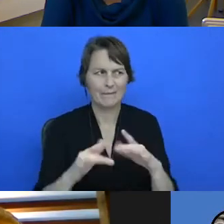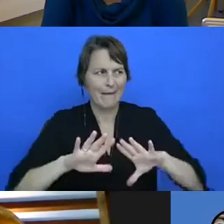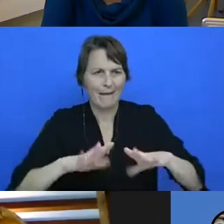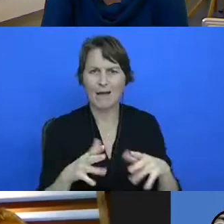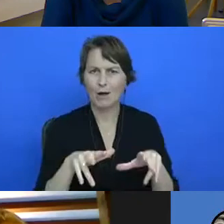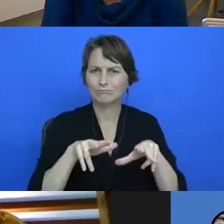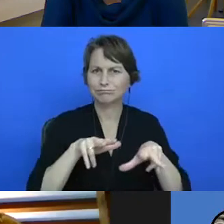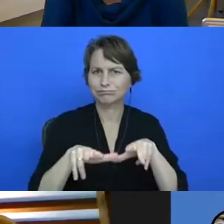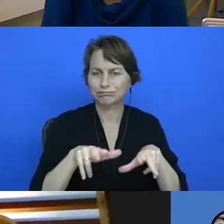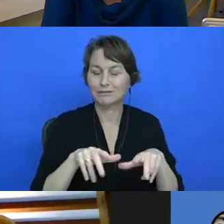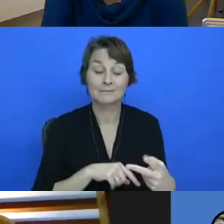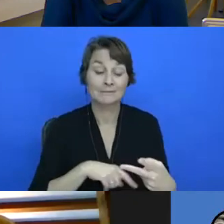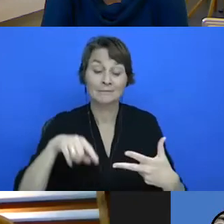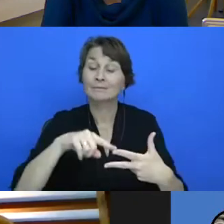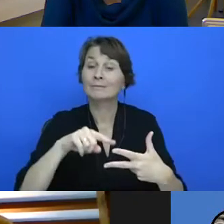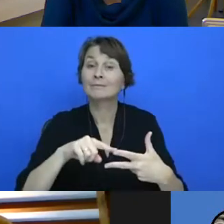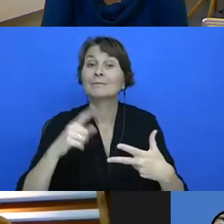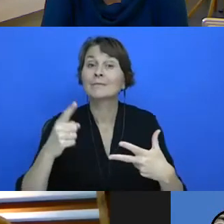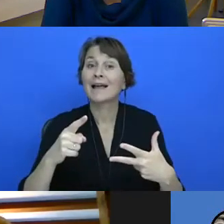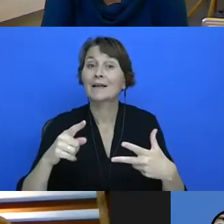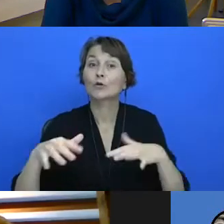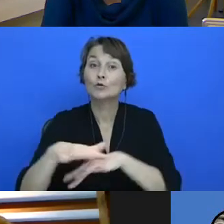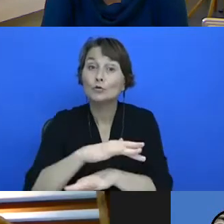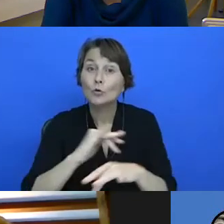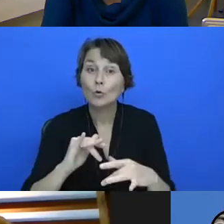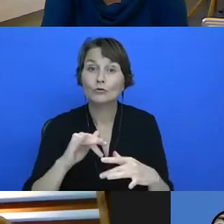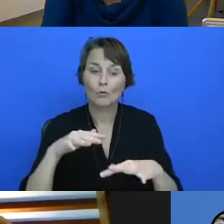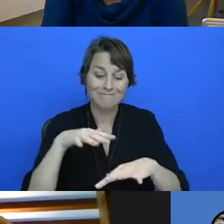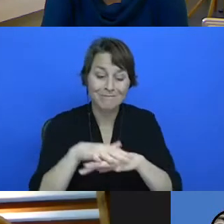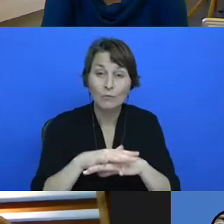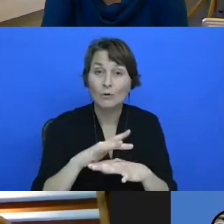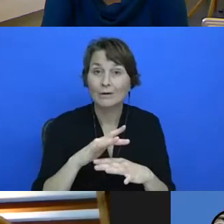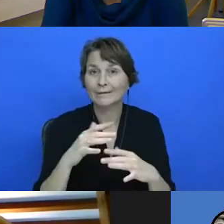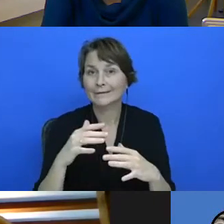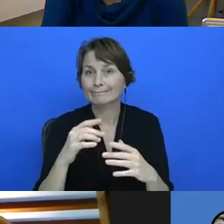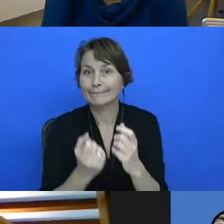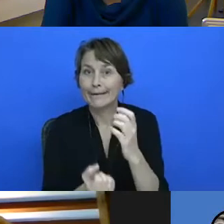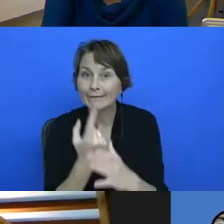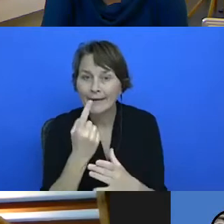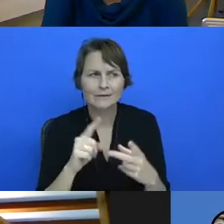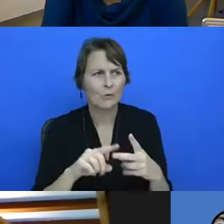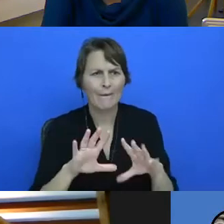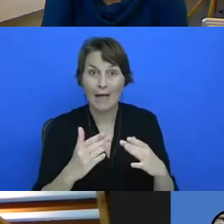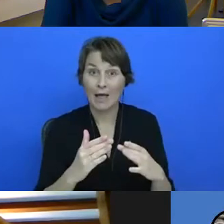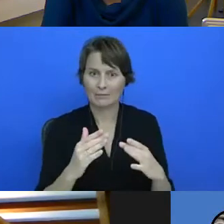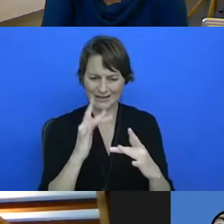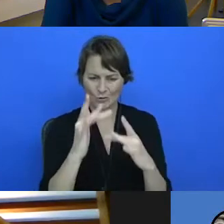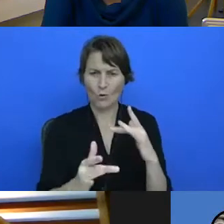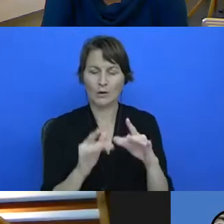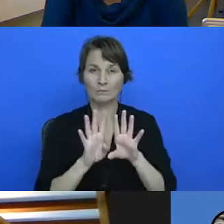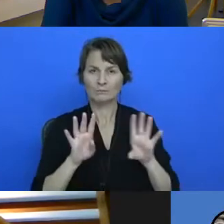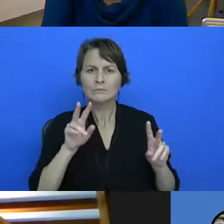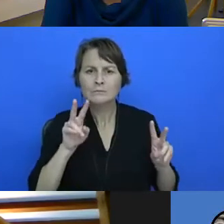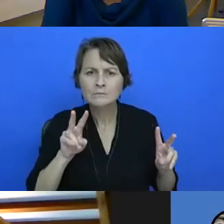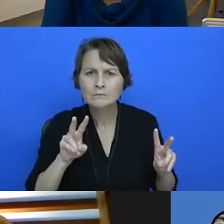about social and networking events, how to make interaction possible online. And a